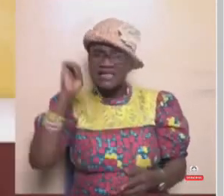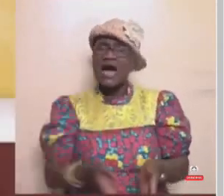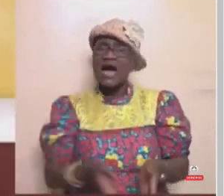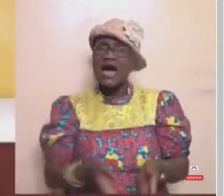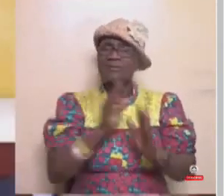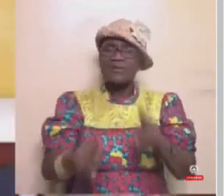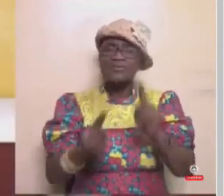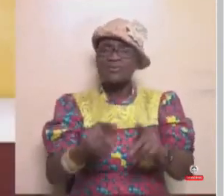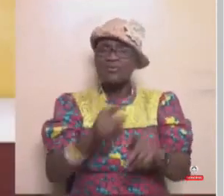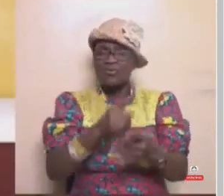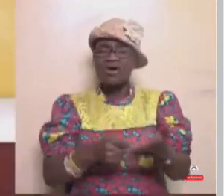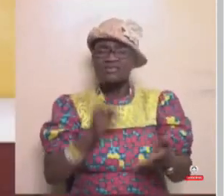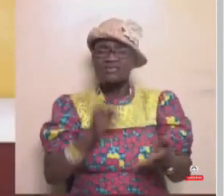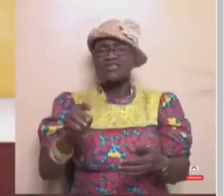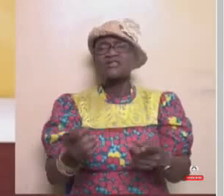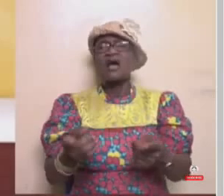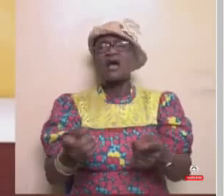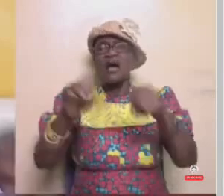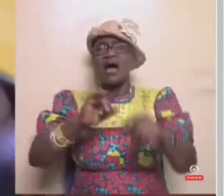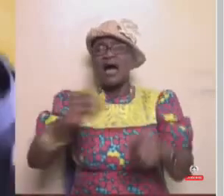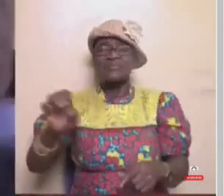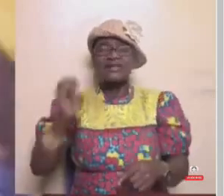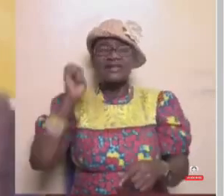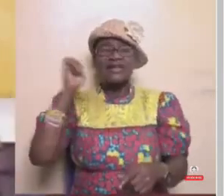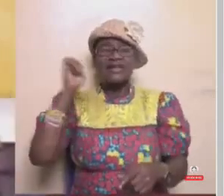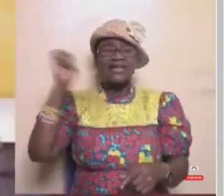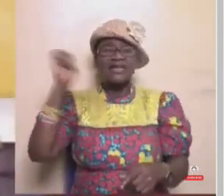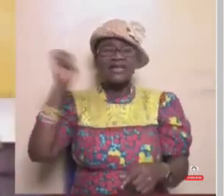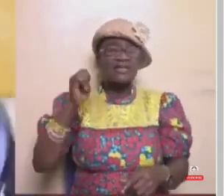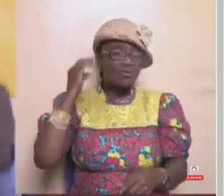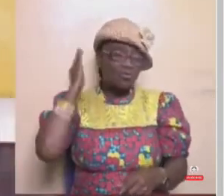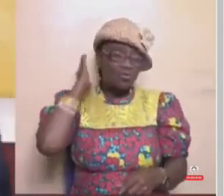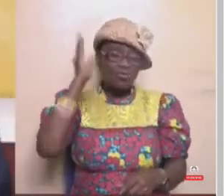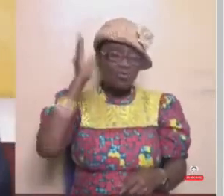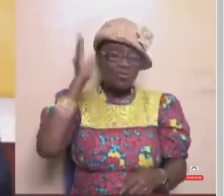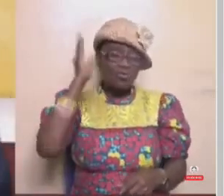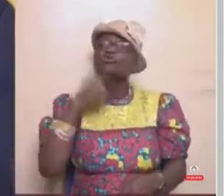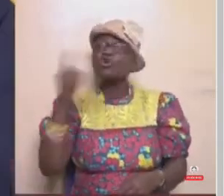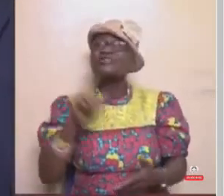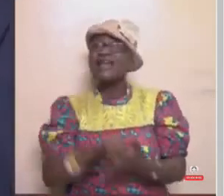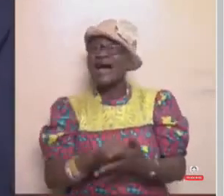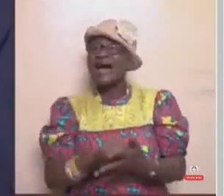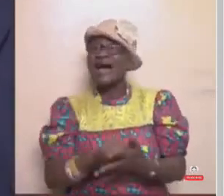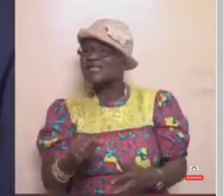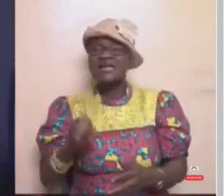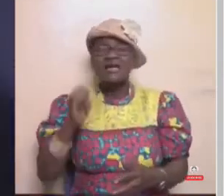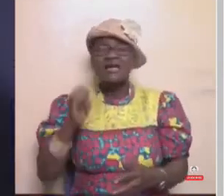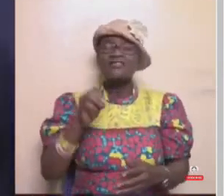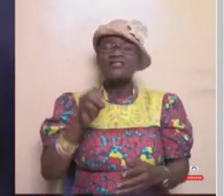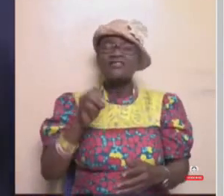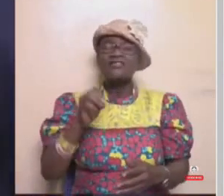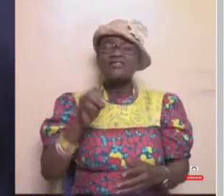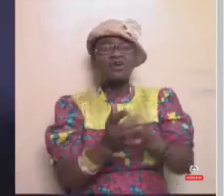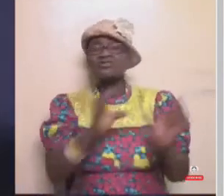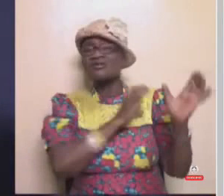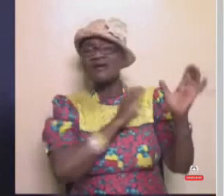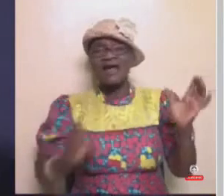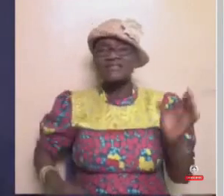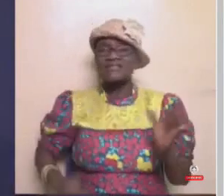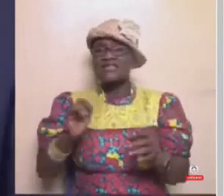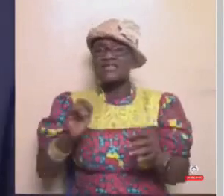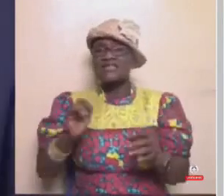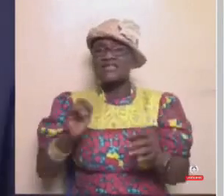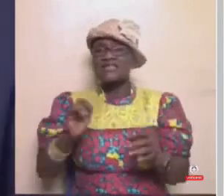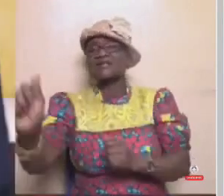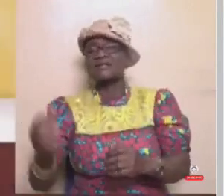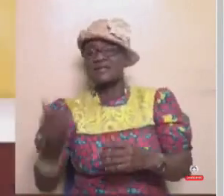by. He did not keep quiet. He has mouth to talk. He used it. He shouted, thou son of David,